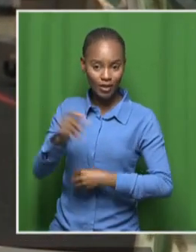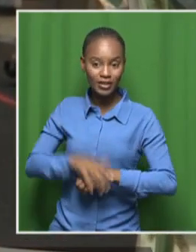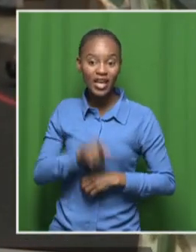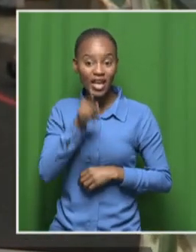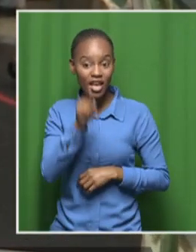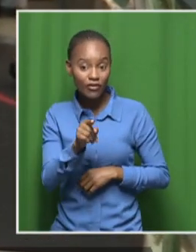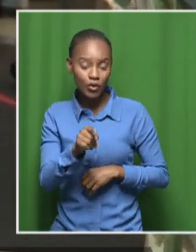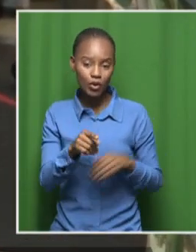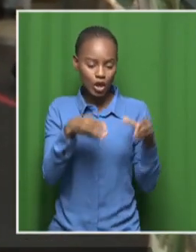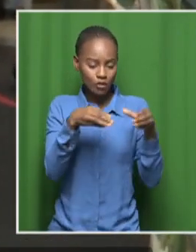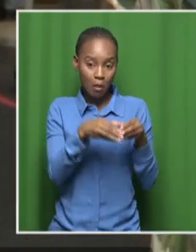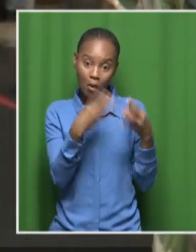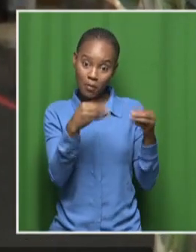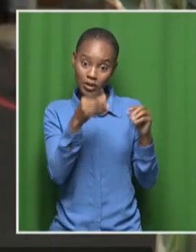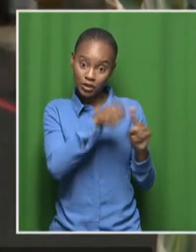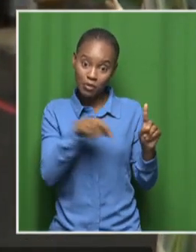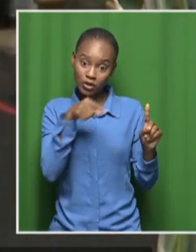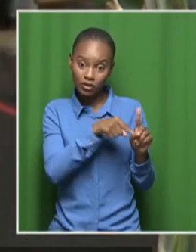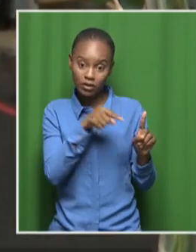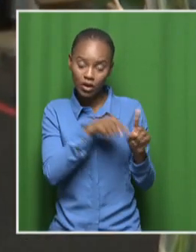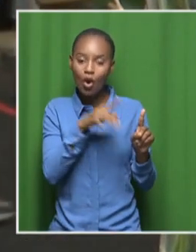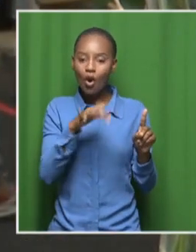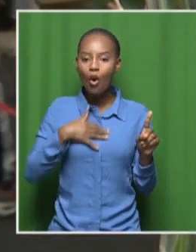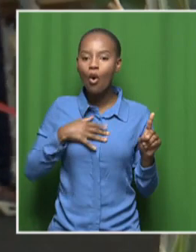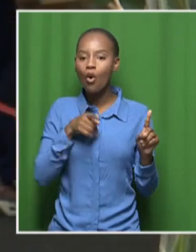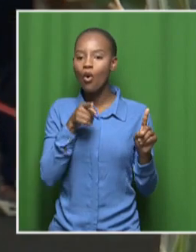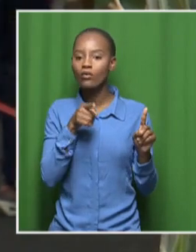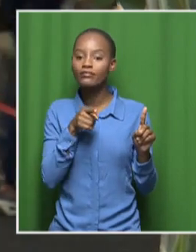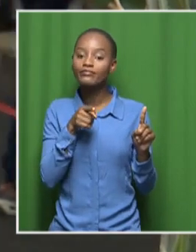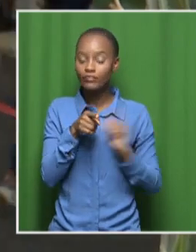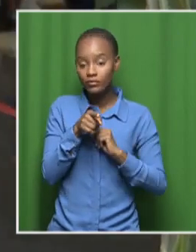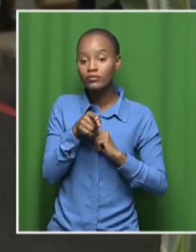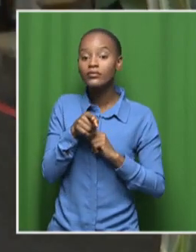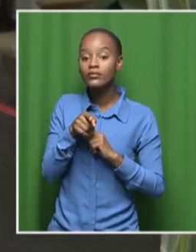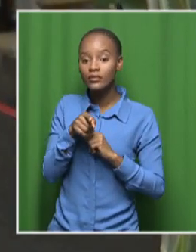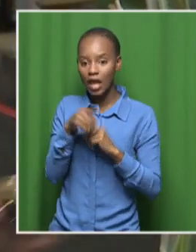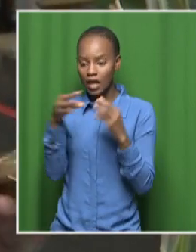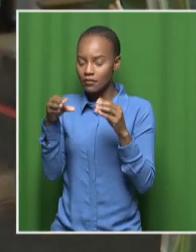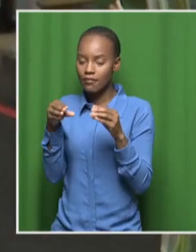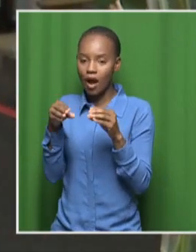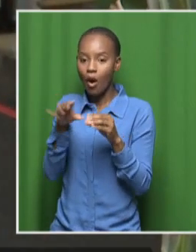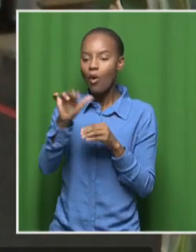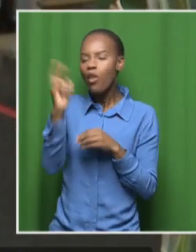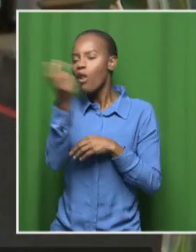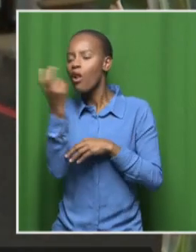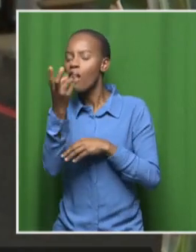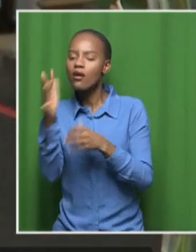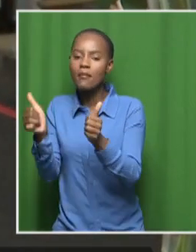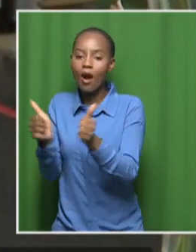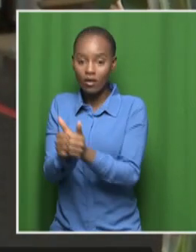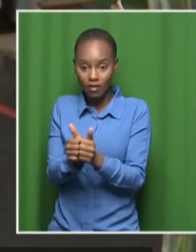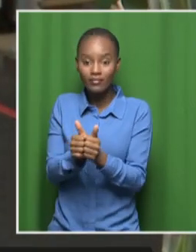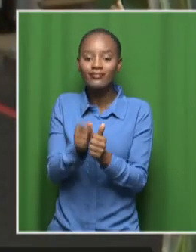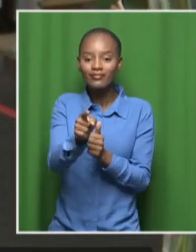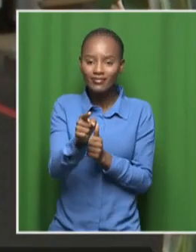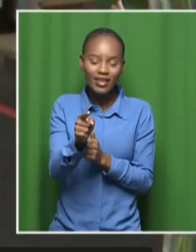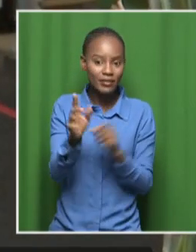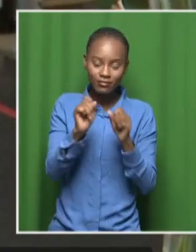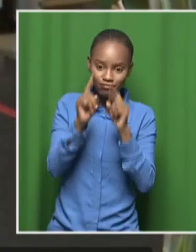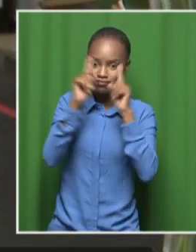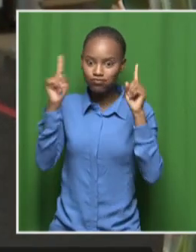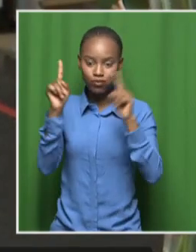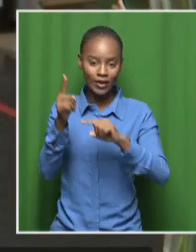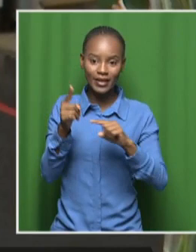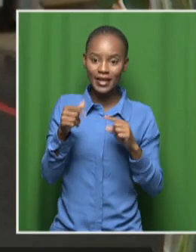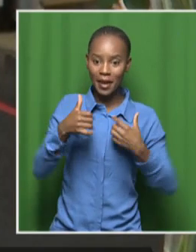you're looking for someone to partner with, perhaps a bigger business, if you're looking for solutions, it's all going to happen here. So get up, get out of bed,